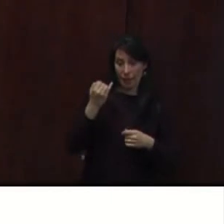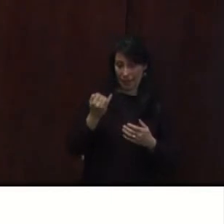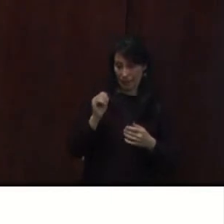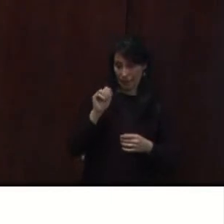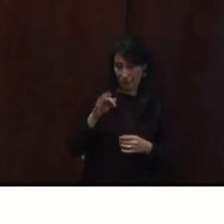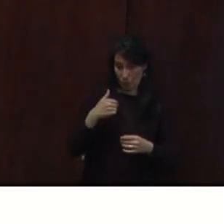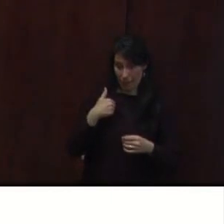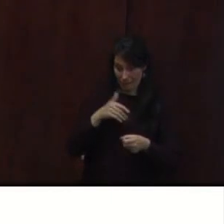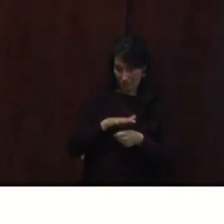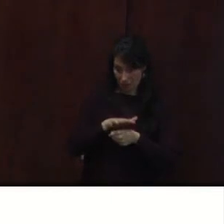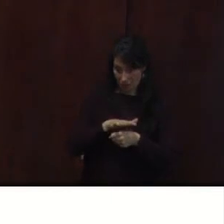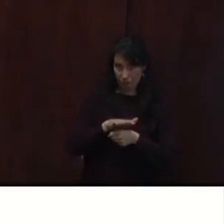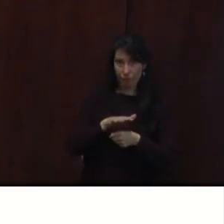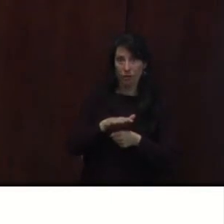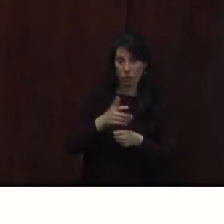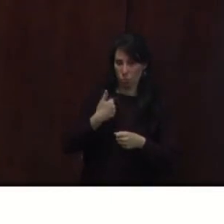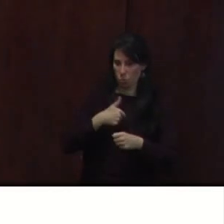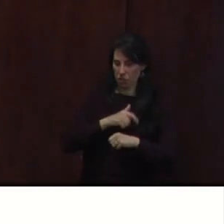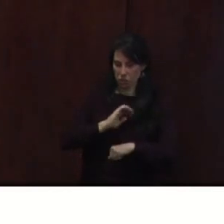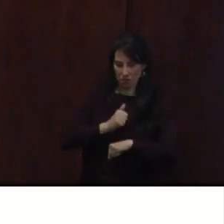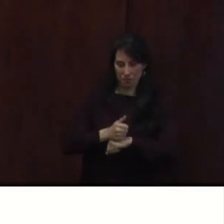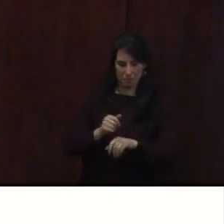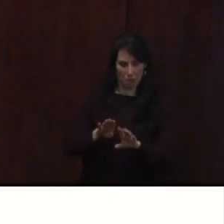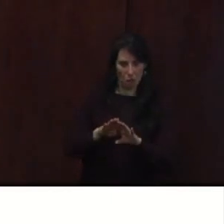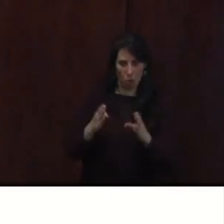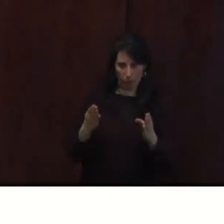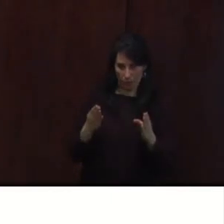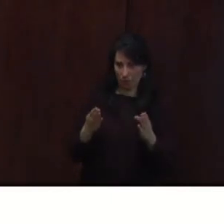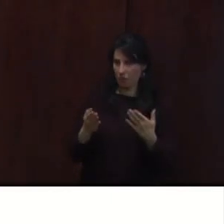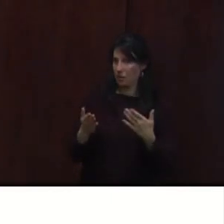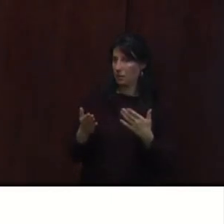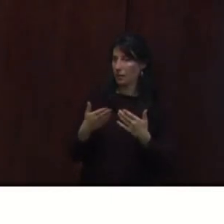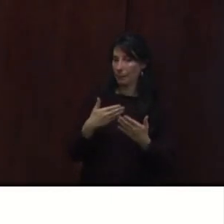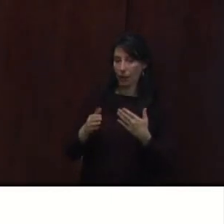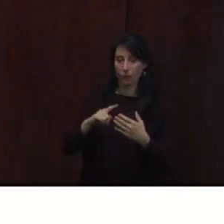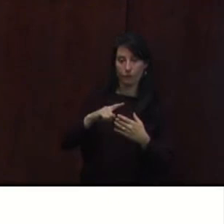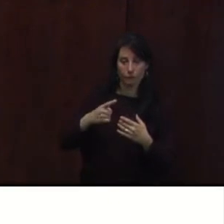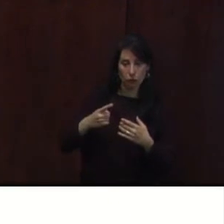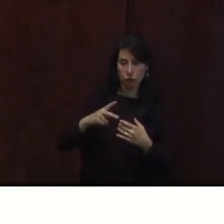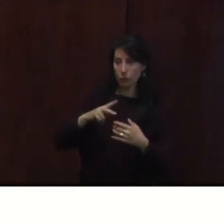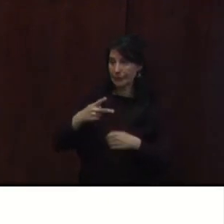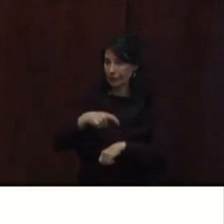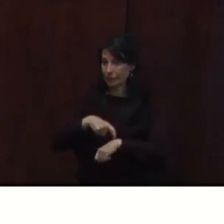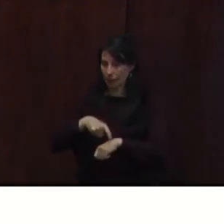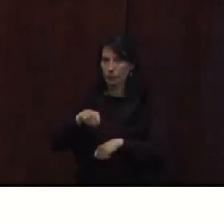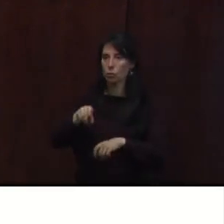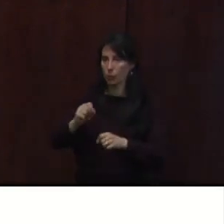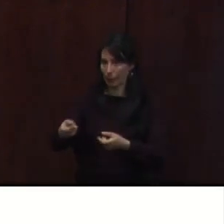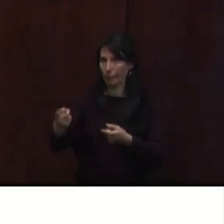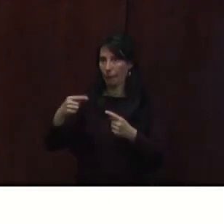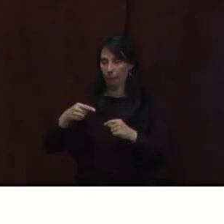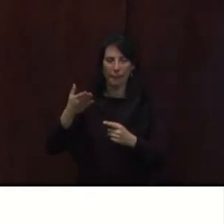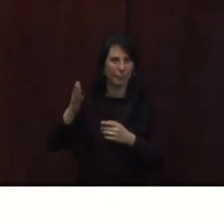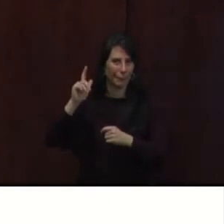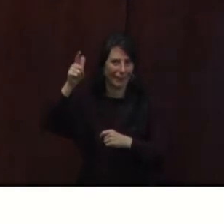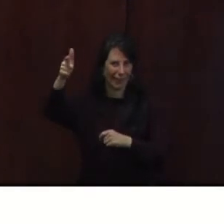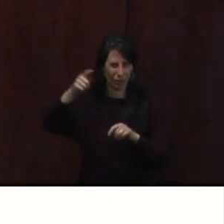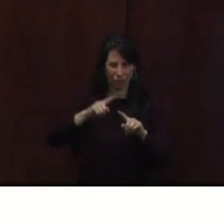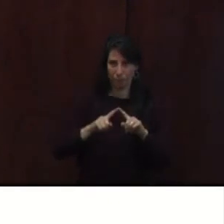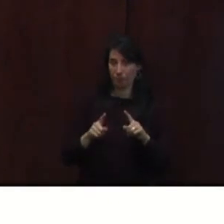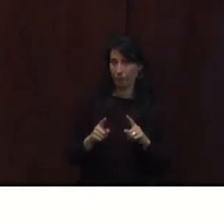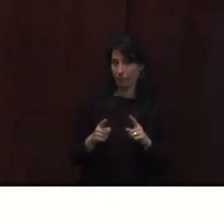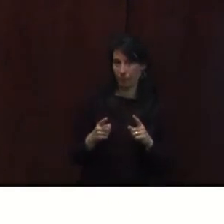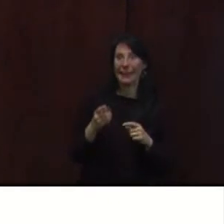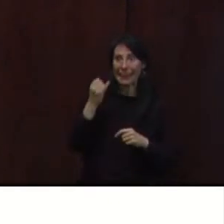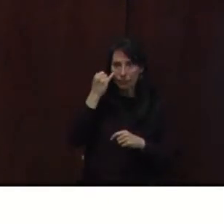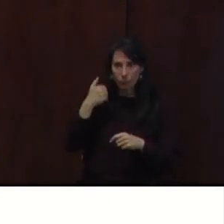you come, and whether it's your first dose or second dose, you go through, you just come to a site. But right now, with such limited resources, we have to be